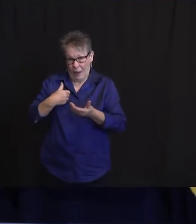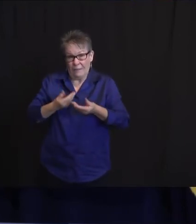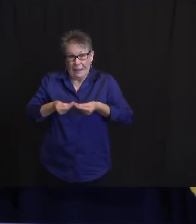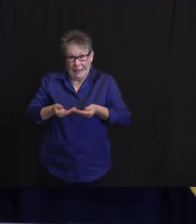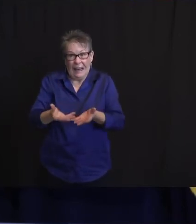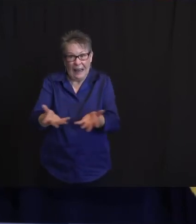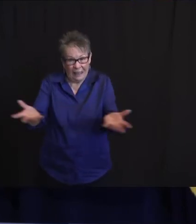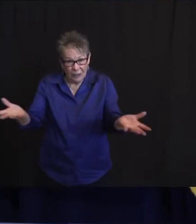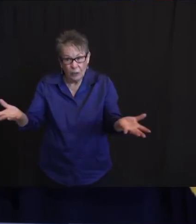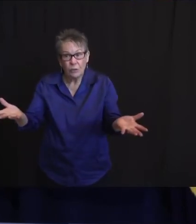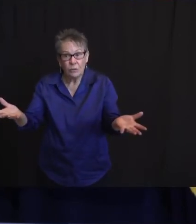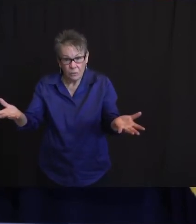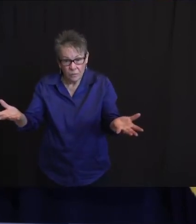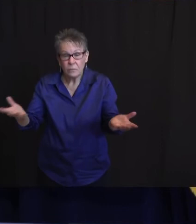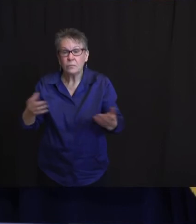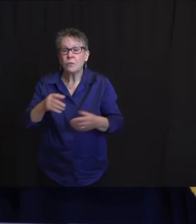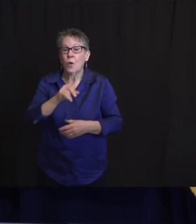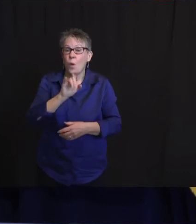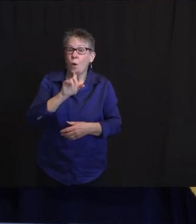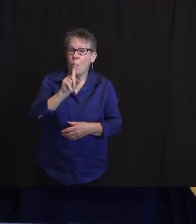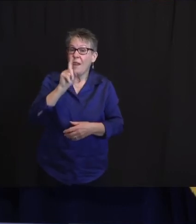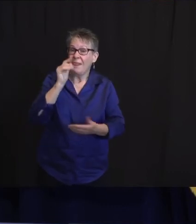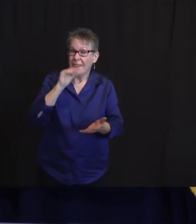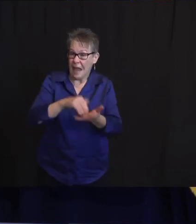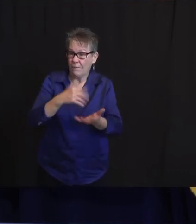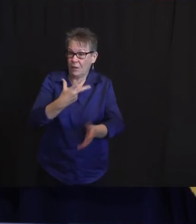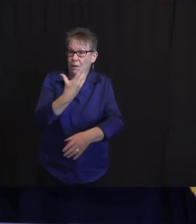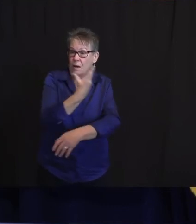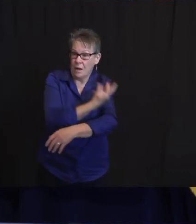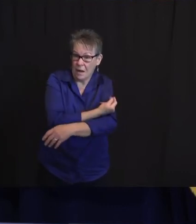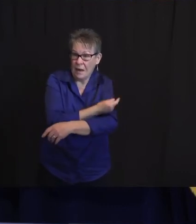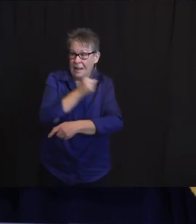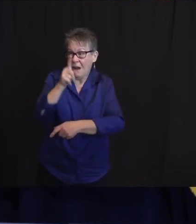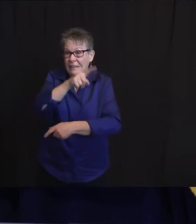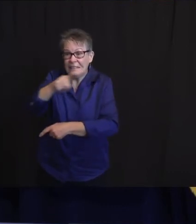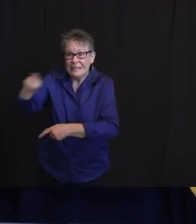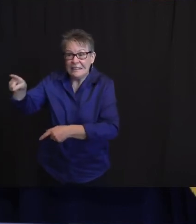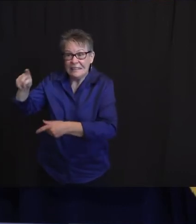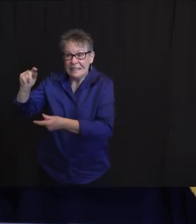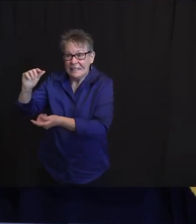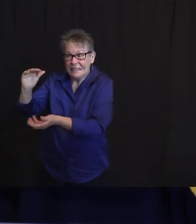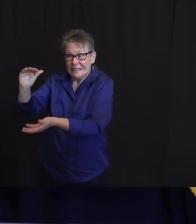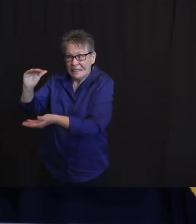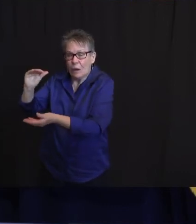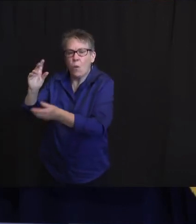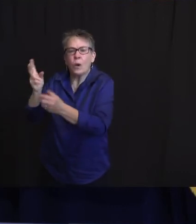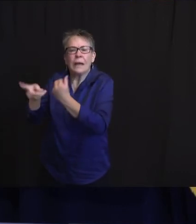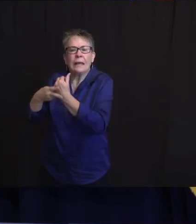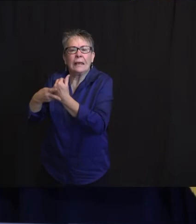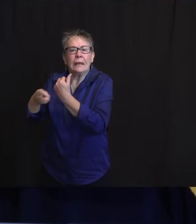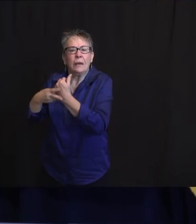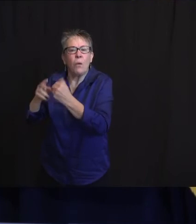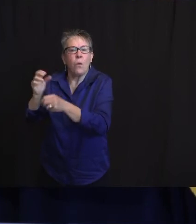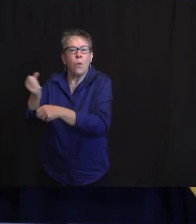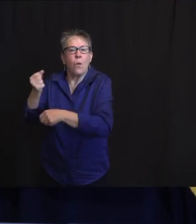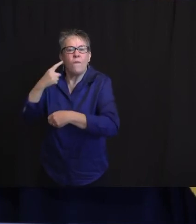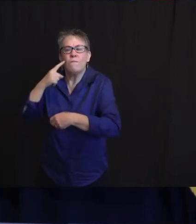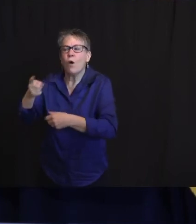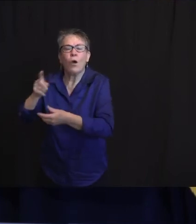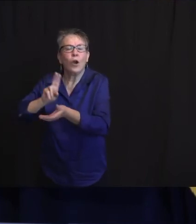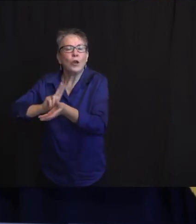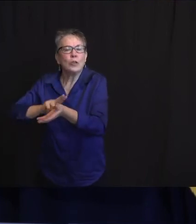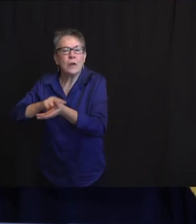administered. 120,000 put aside for long-term care. of which 8,000 of them have been administered,